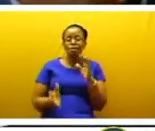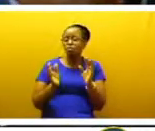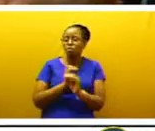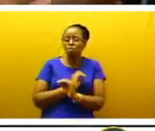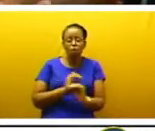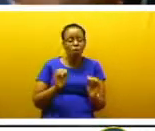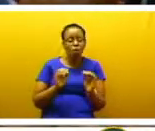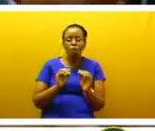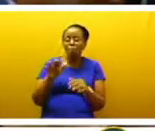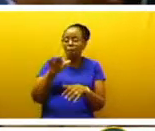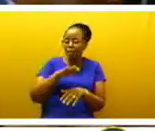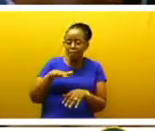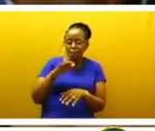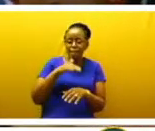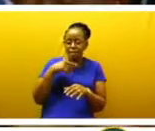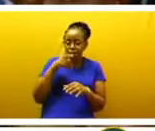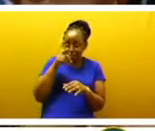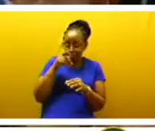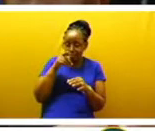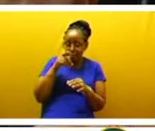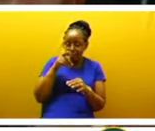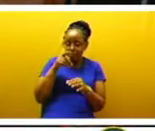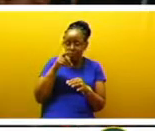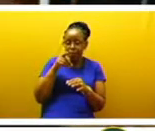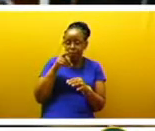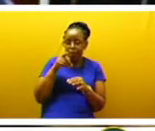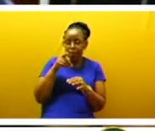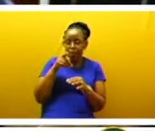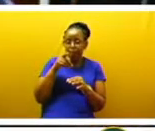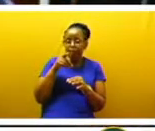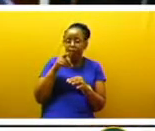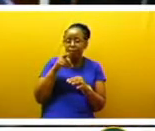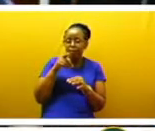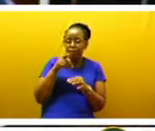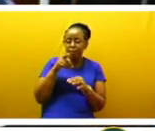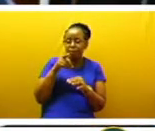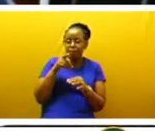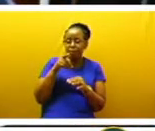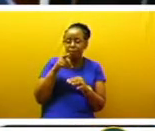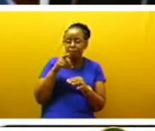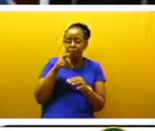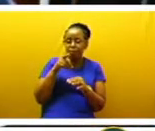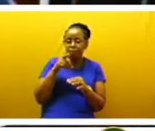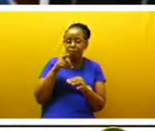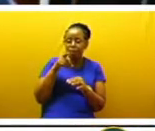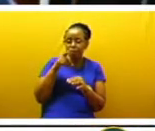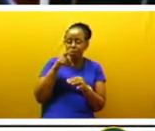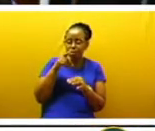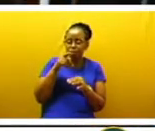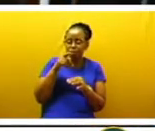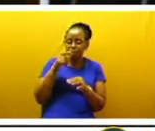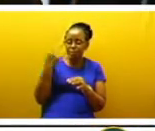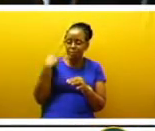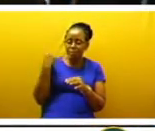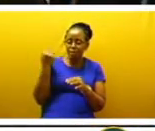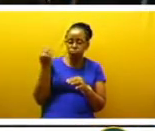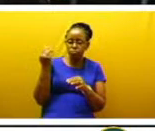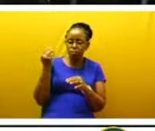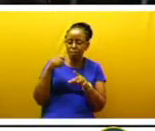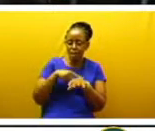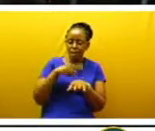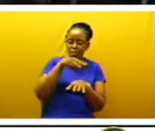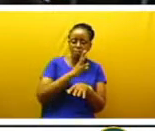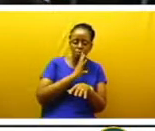in the whole of the day spent and today, this morning, has there been